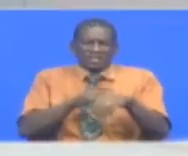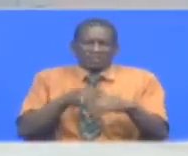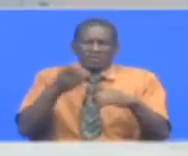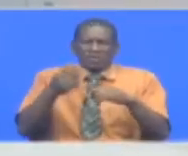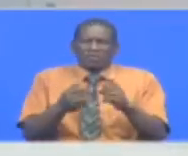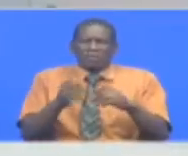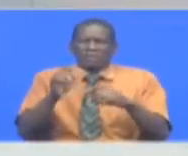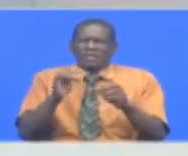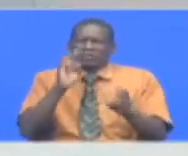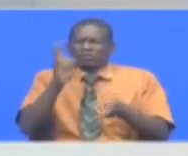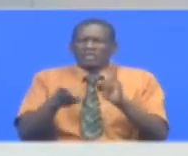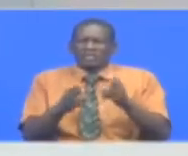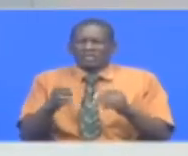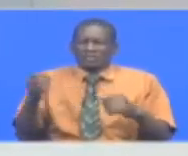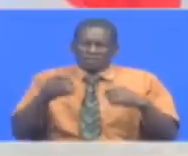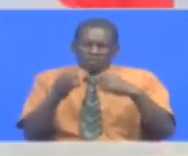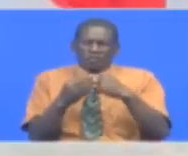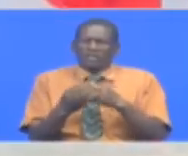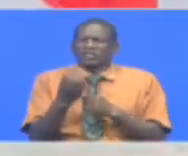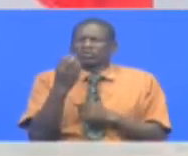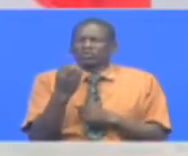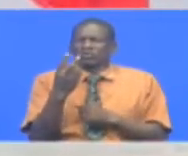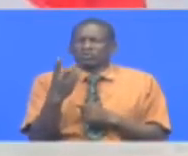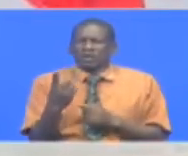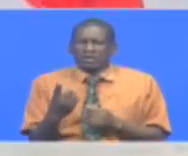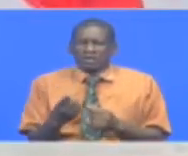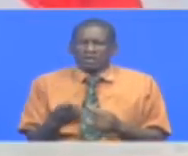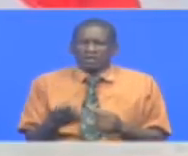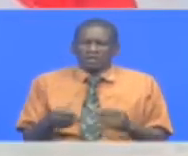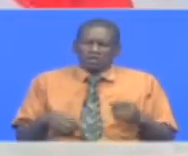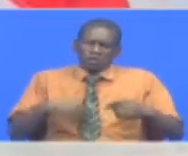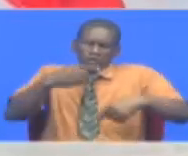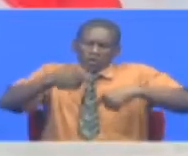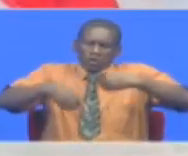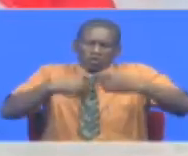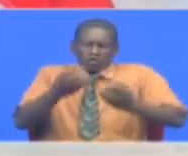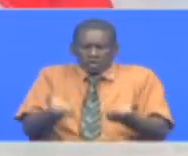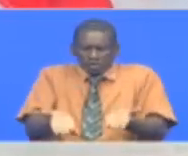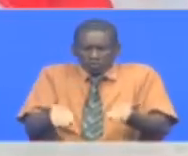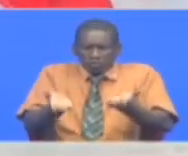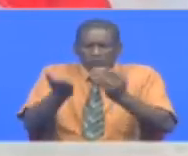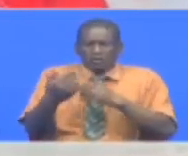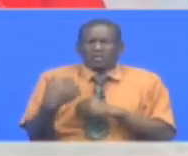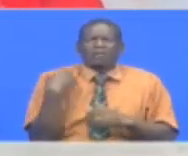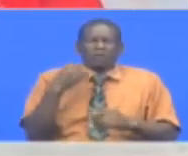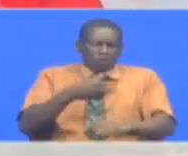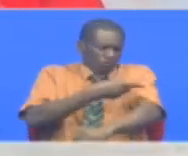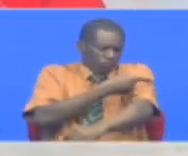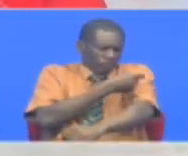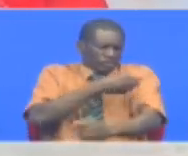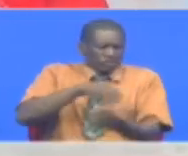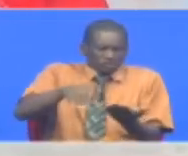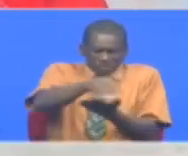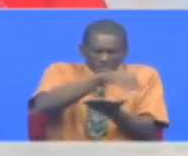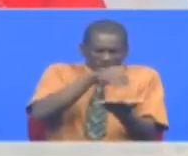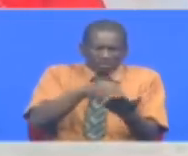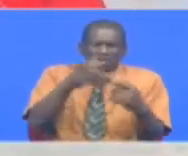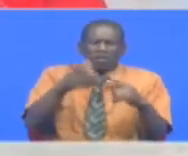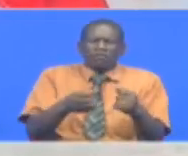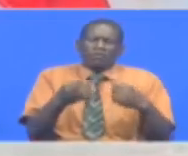22nd of August 2021. We shall gradually increase the number of vaccination posts from the